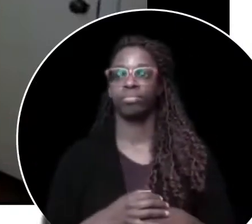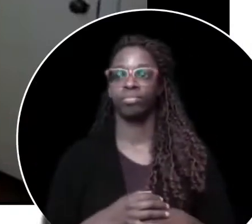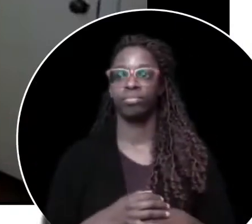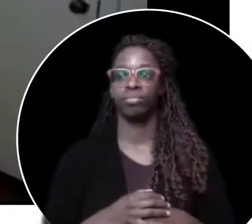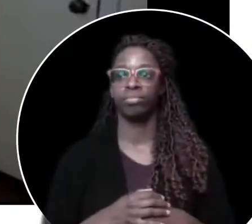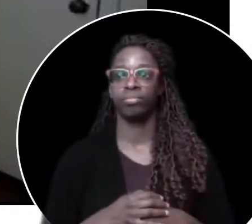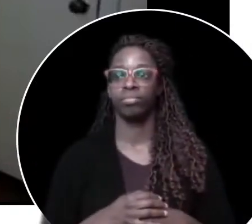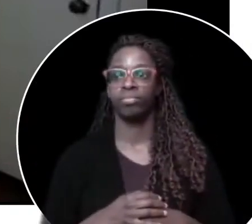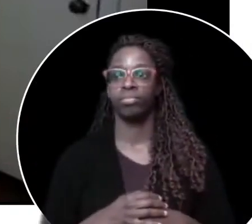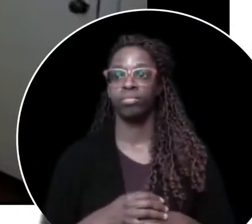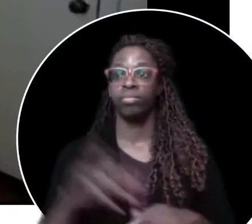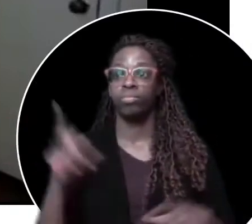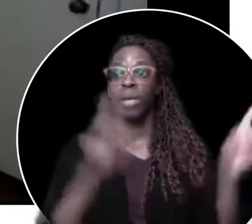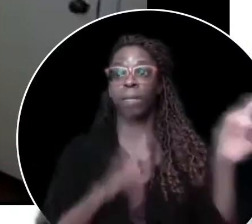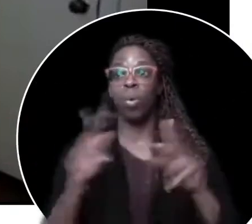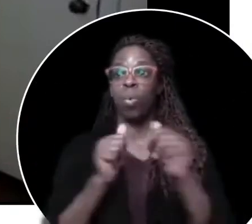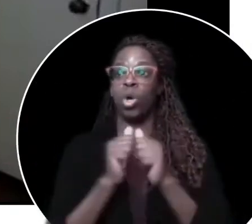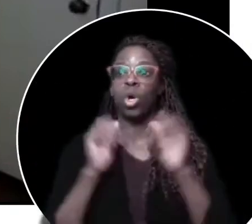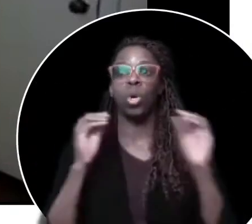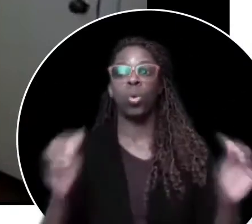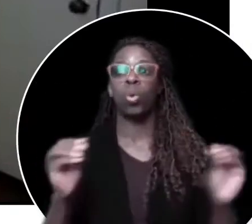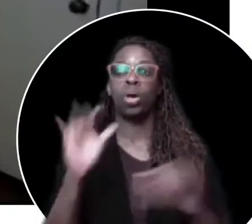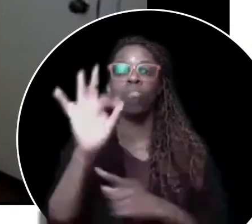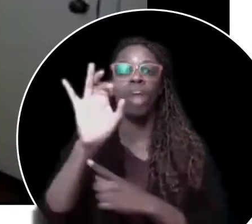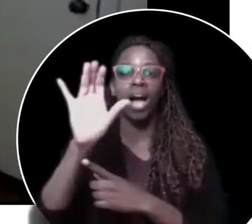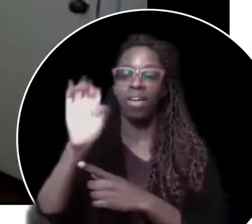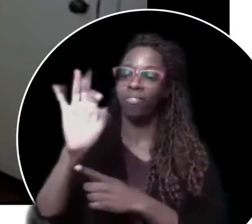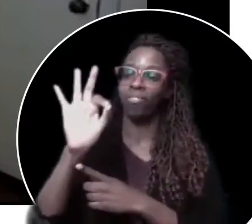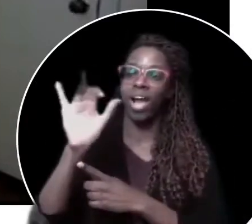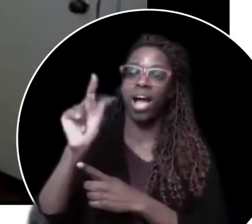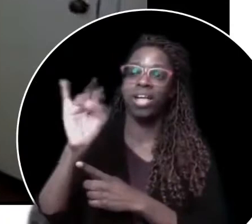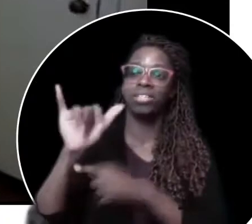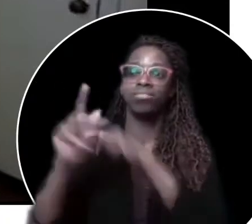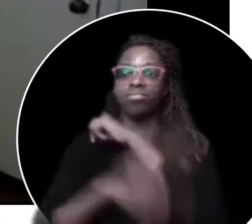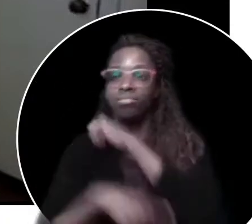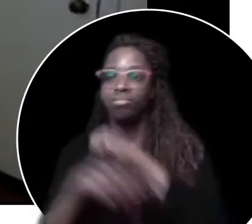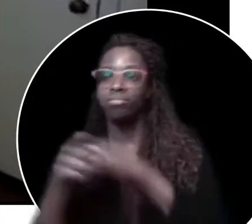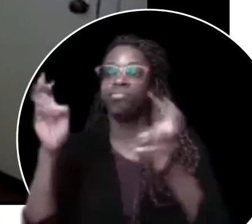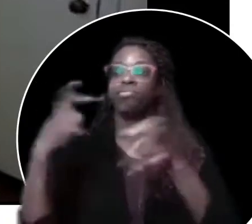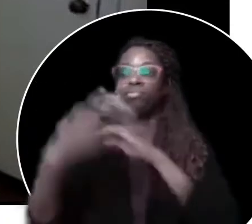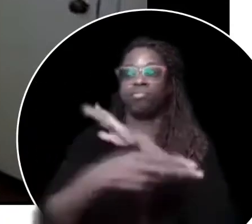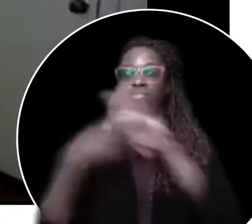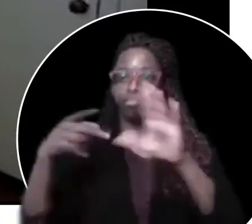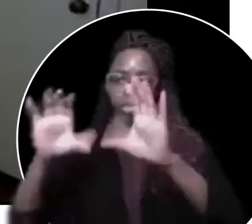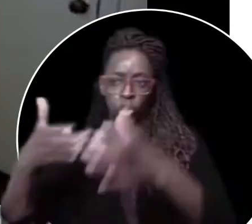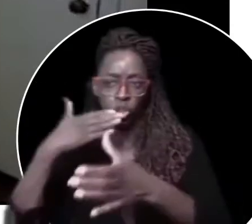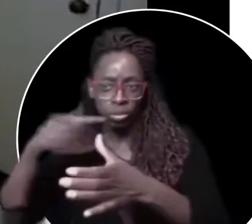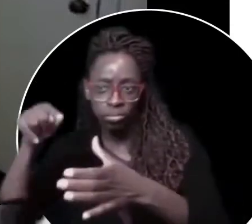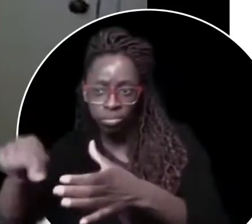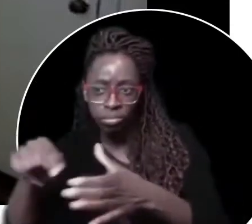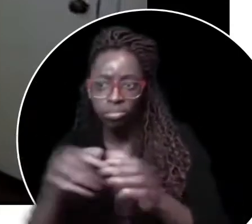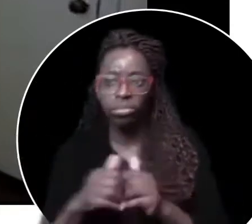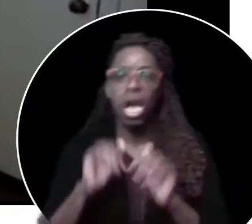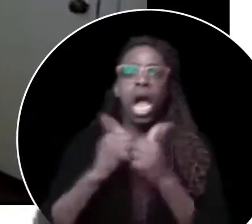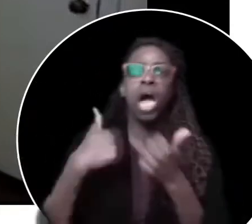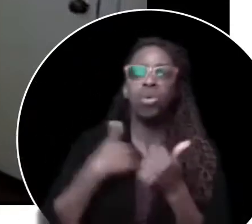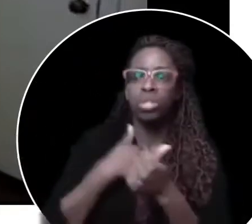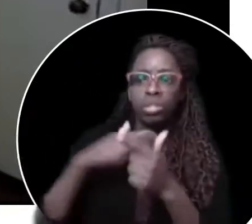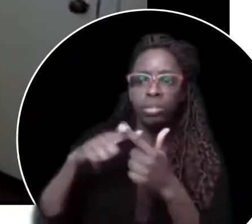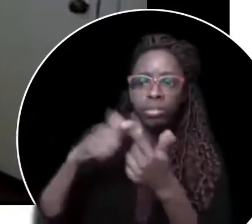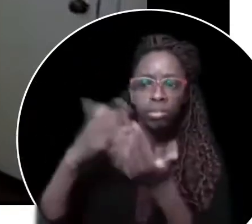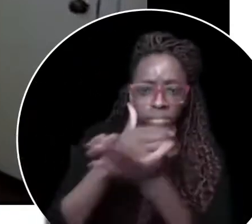of refugees from coming to the United States, not through Trumpian invocations of